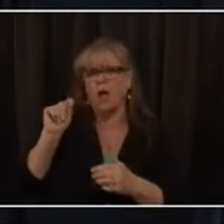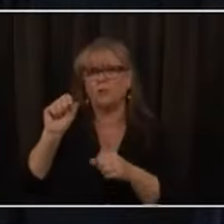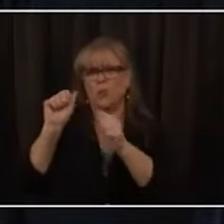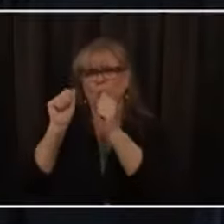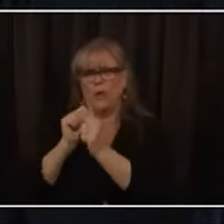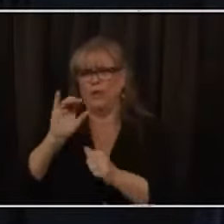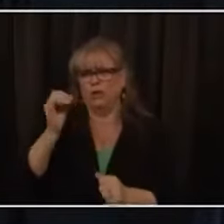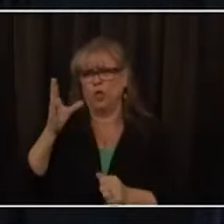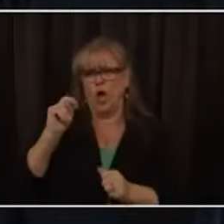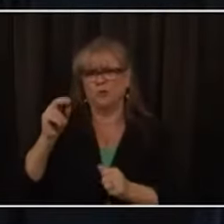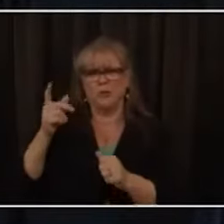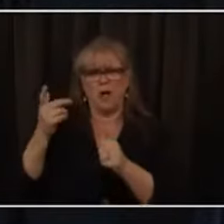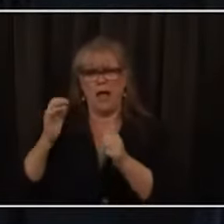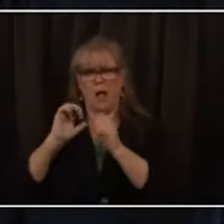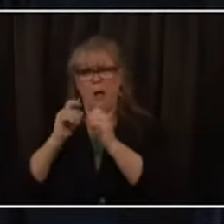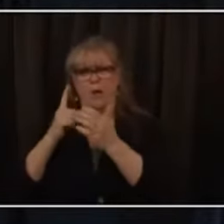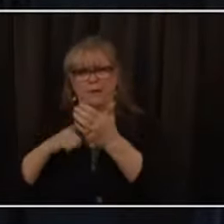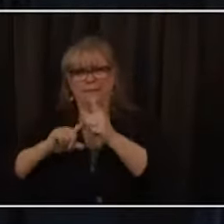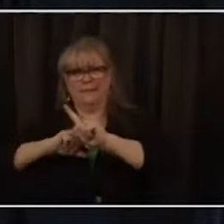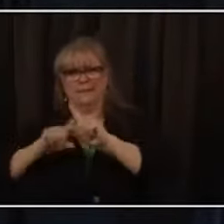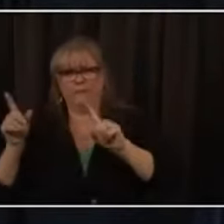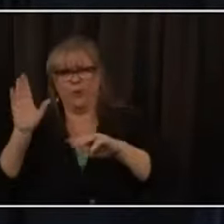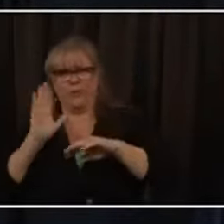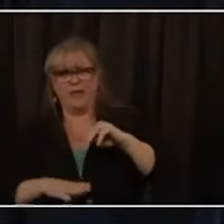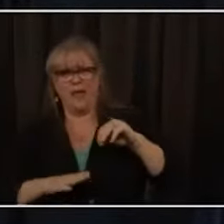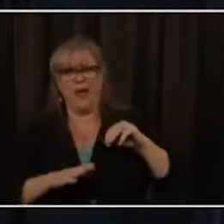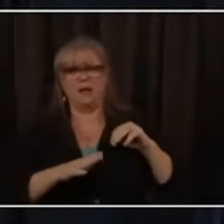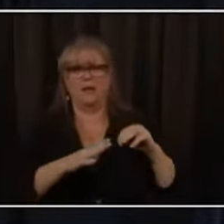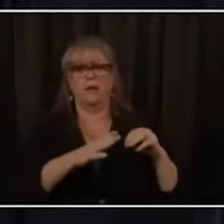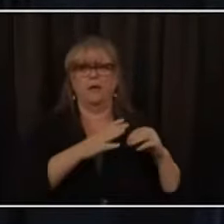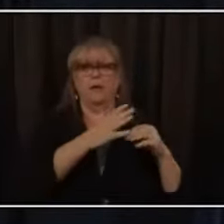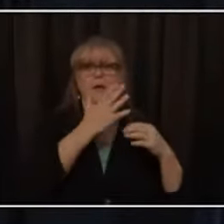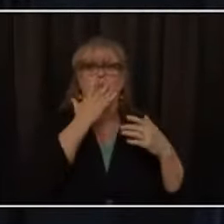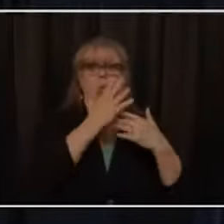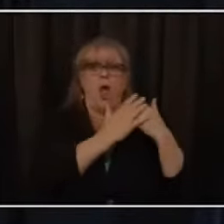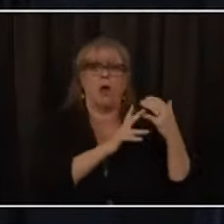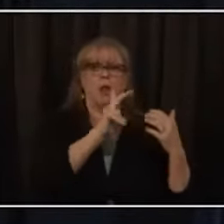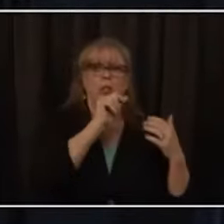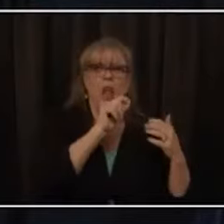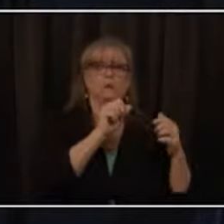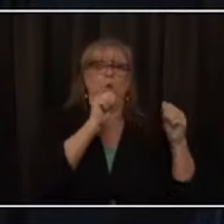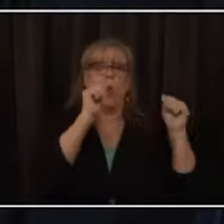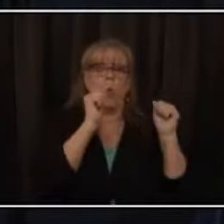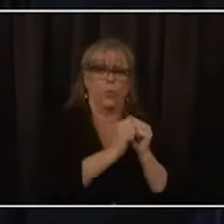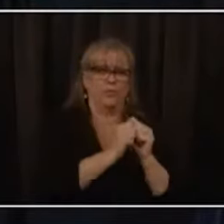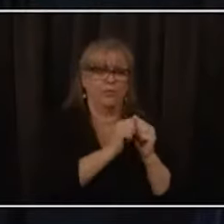differs from the blood clots that have been reported in COVID patients?